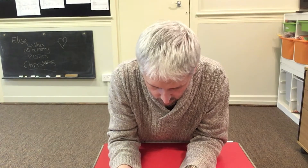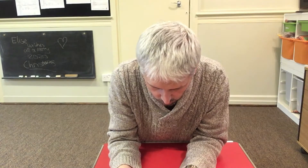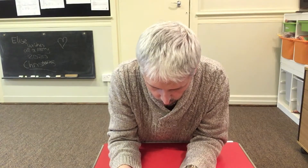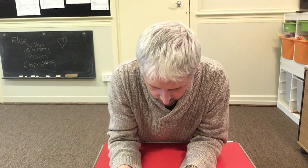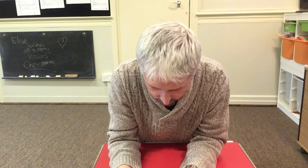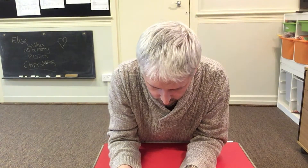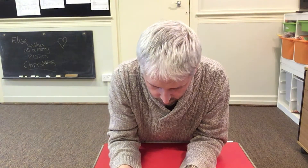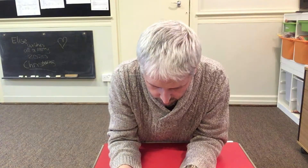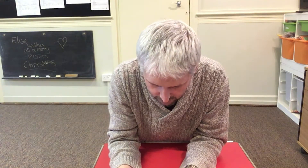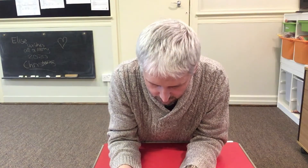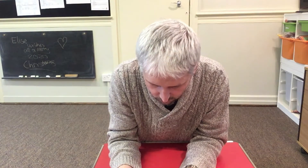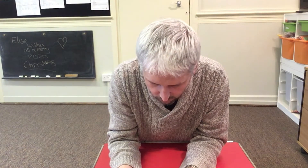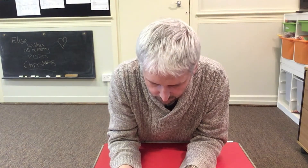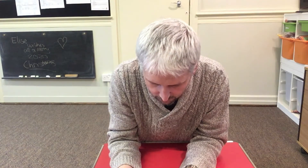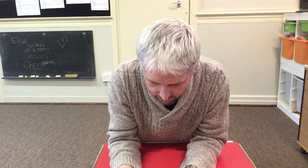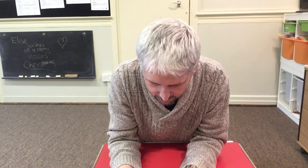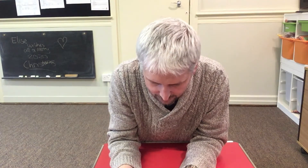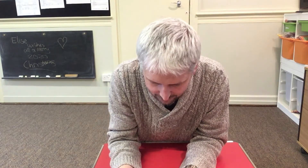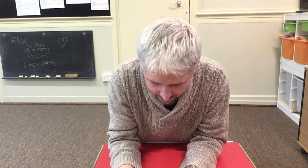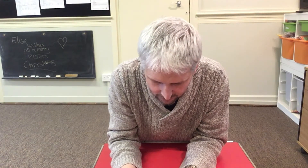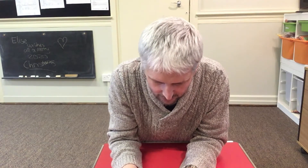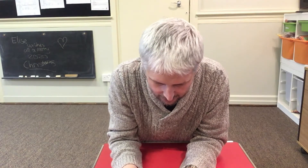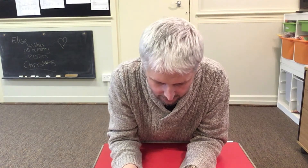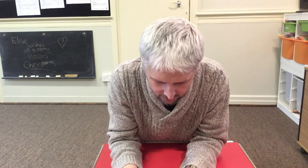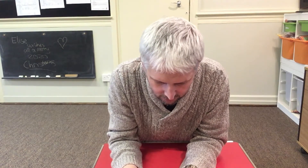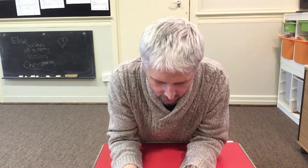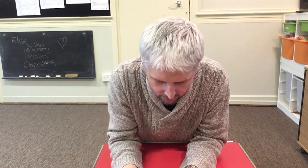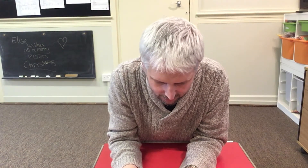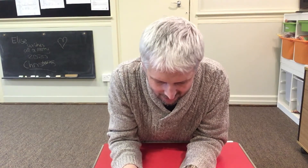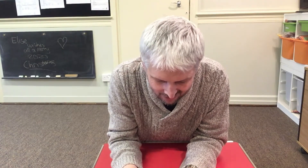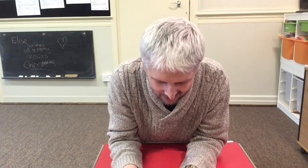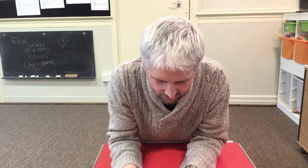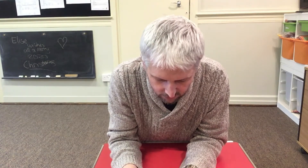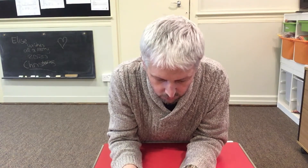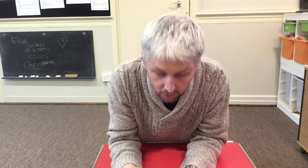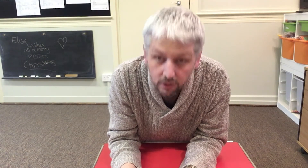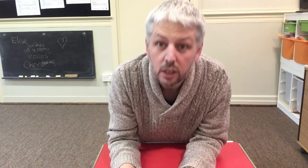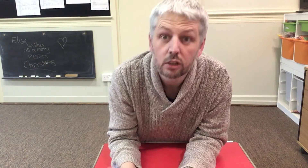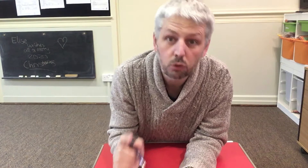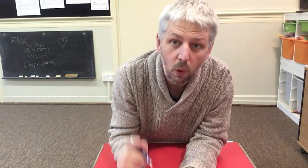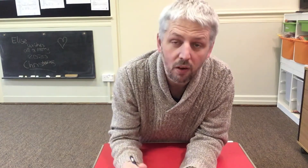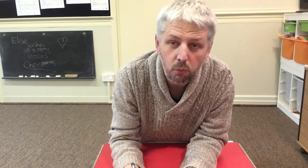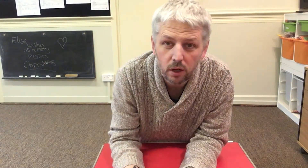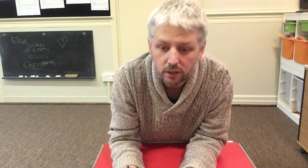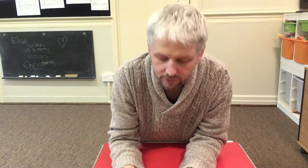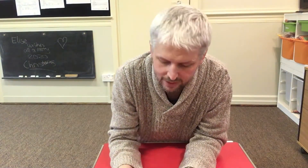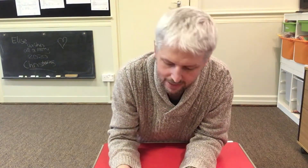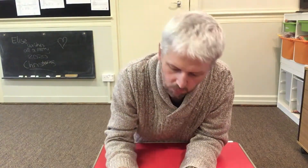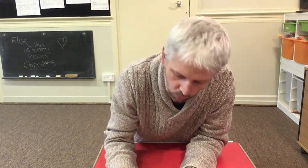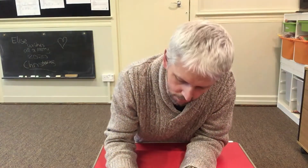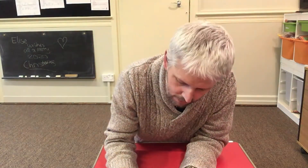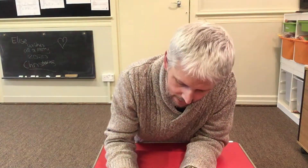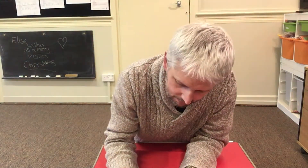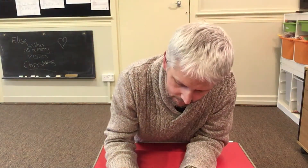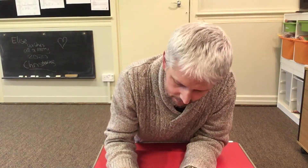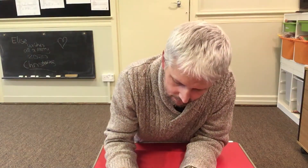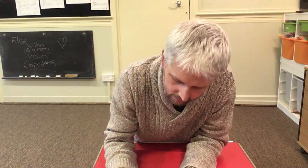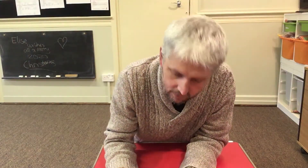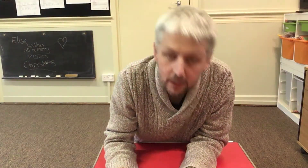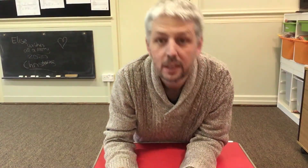got 1, 2, 3, 4, 5, 6, 7, 8, 9, 10, 11, 12. 12 words in 1